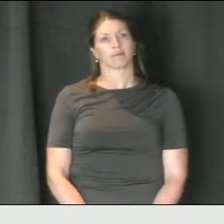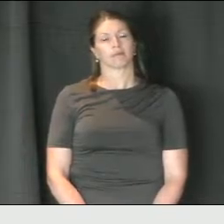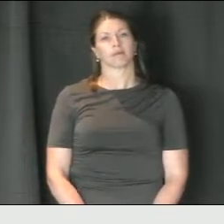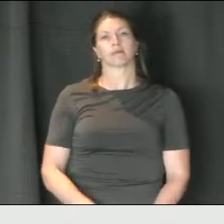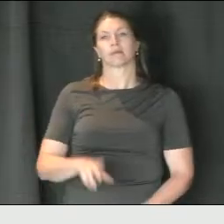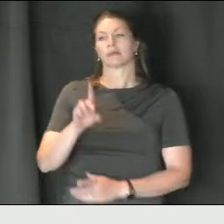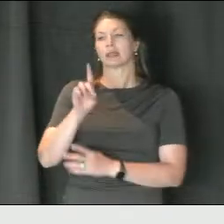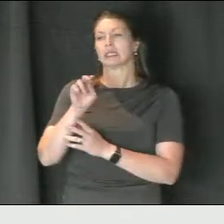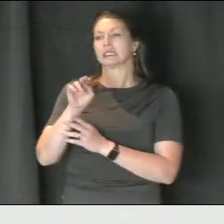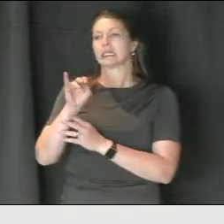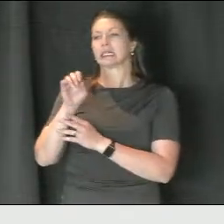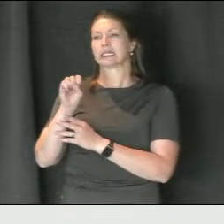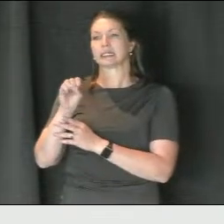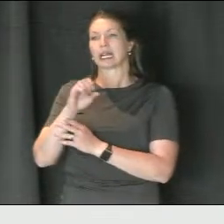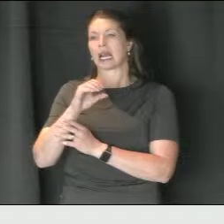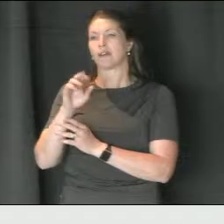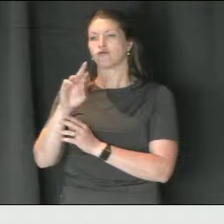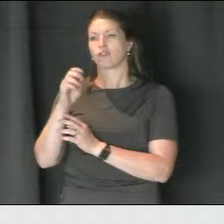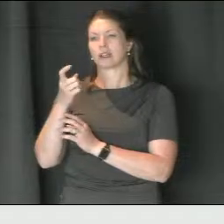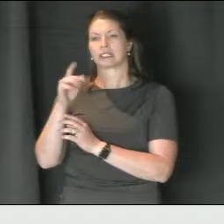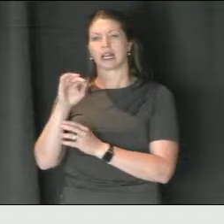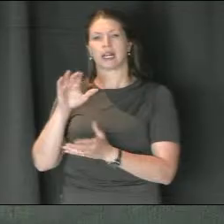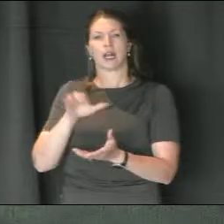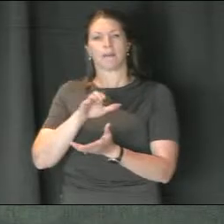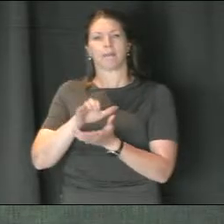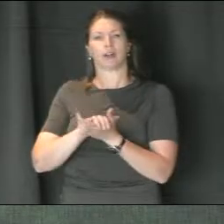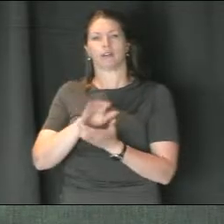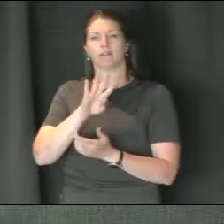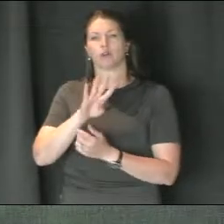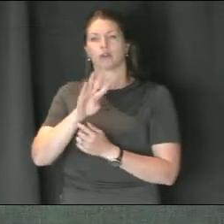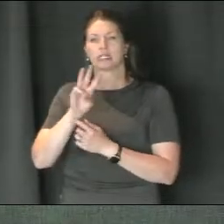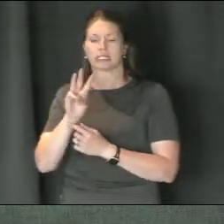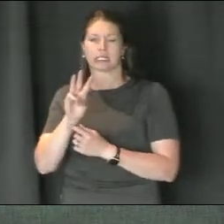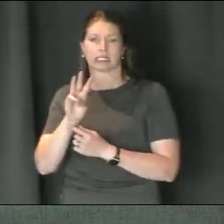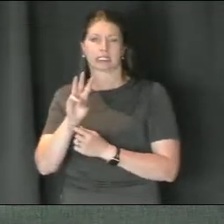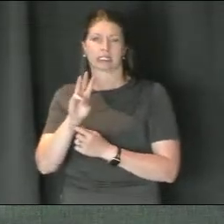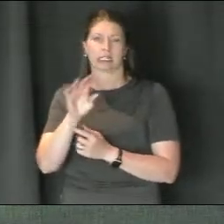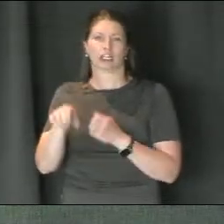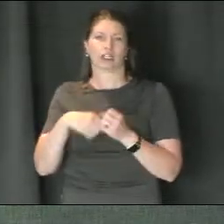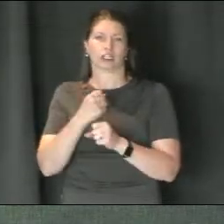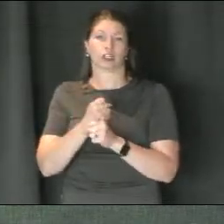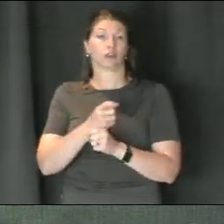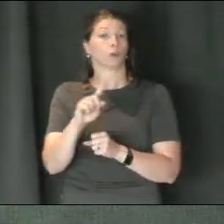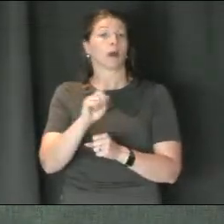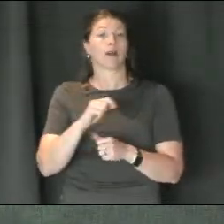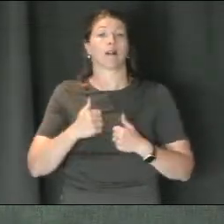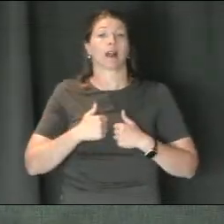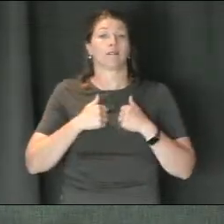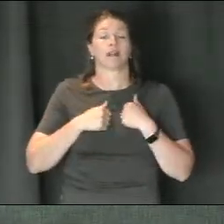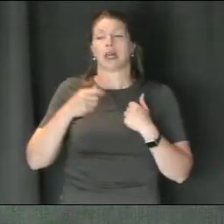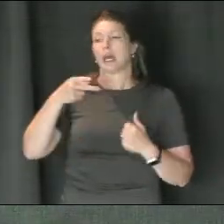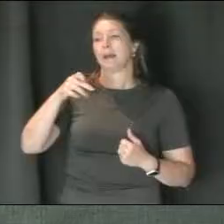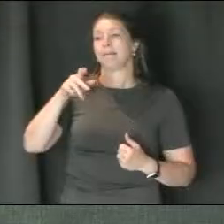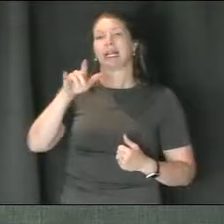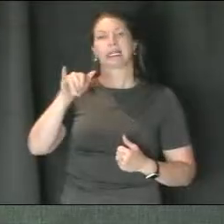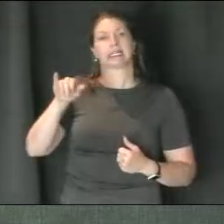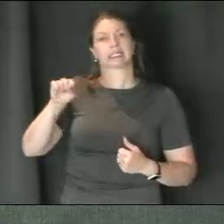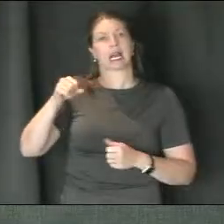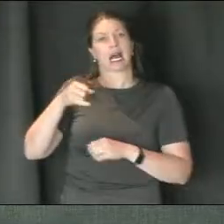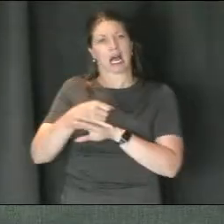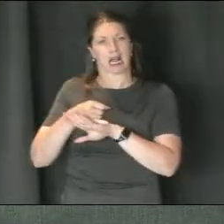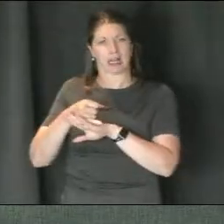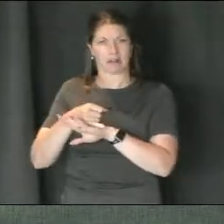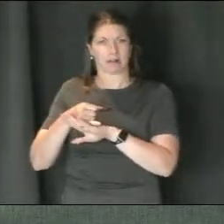Dennis and Roxann have been married for 46 years and live in picturesque Pilley's Island. For over 4 decades, they've